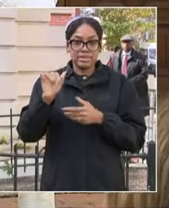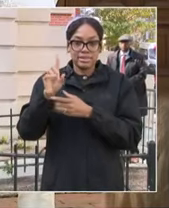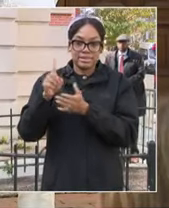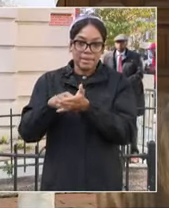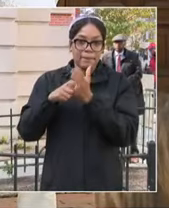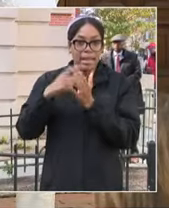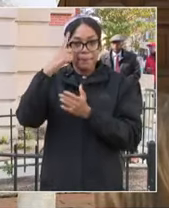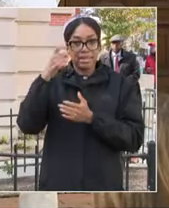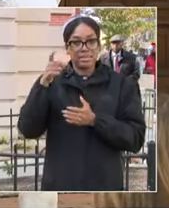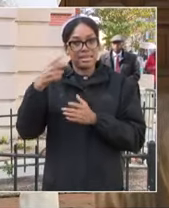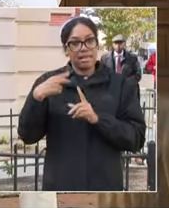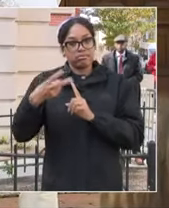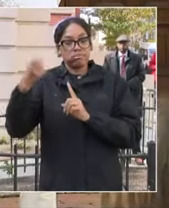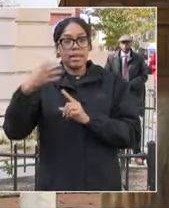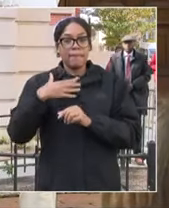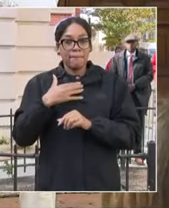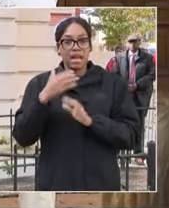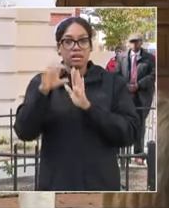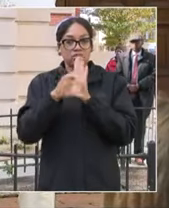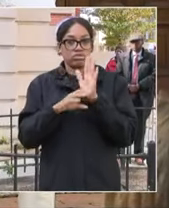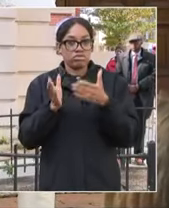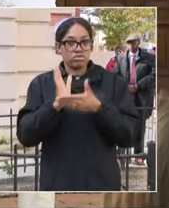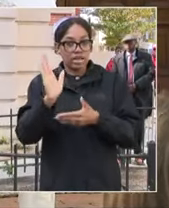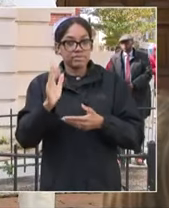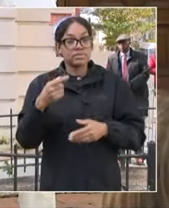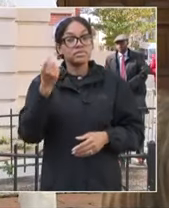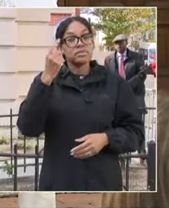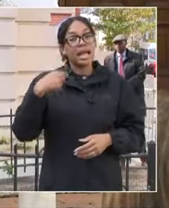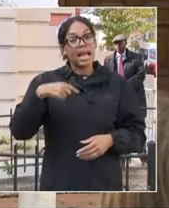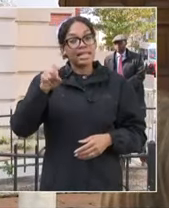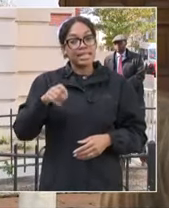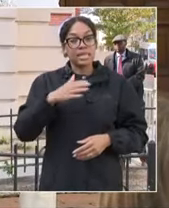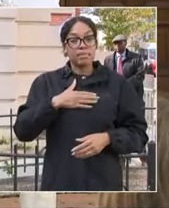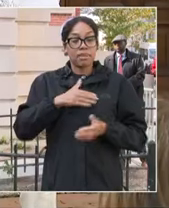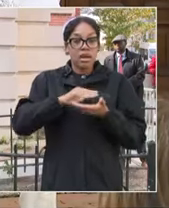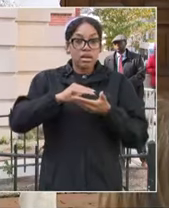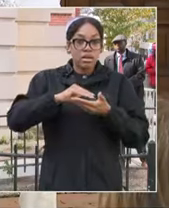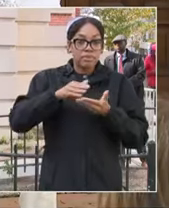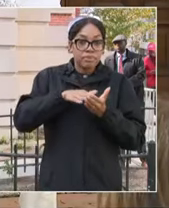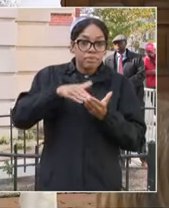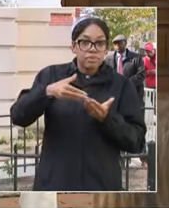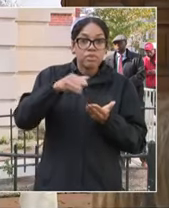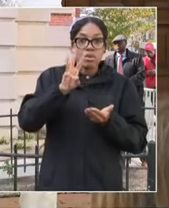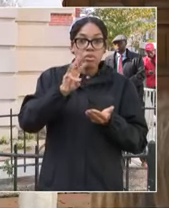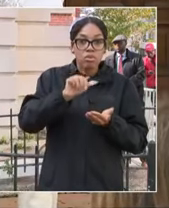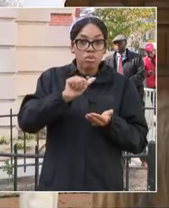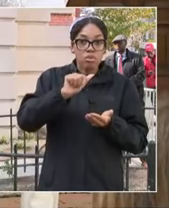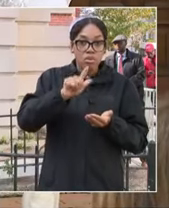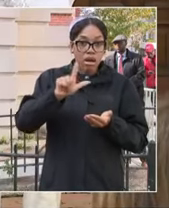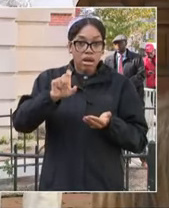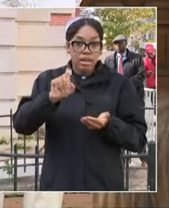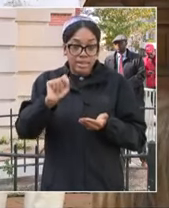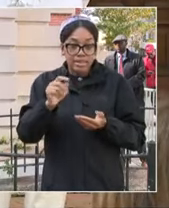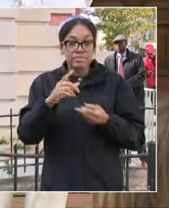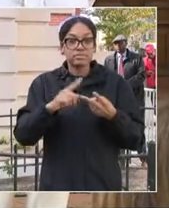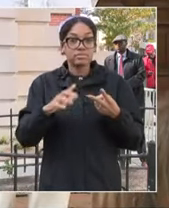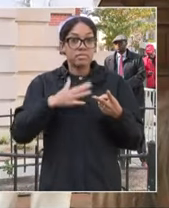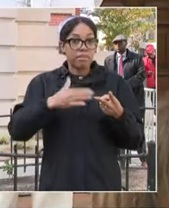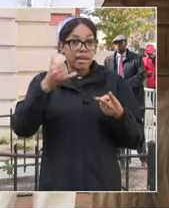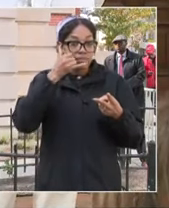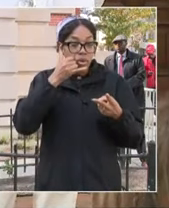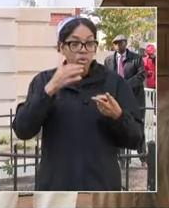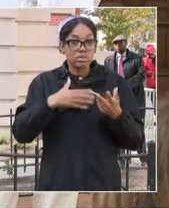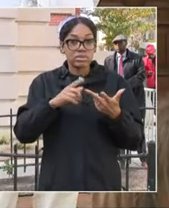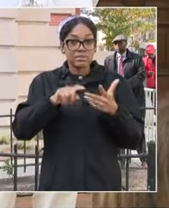constitutional rights. Okay. So I need my wallet and my phone and these types of things. Can